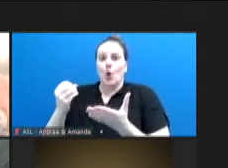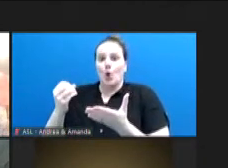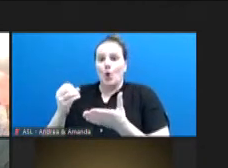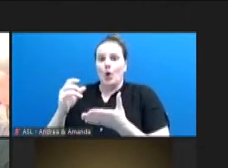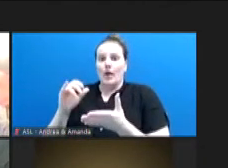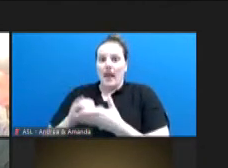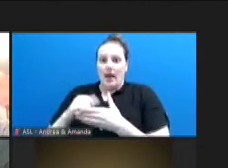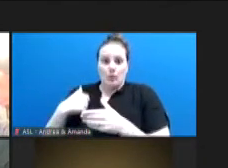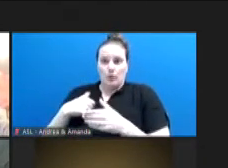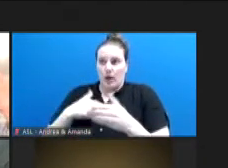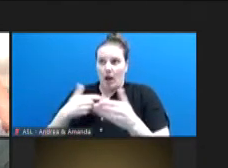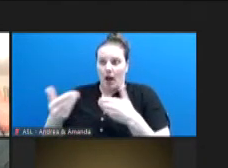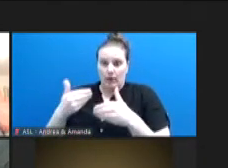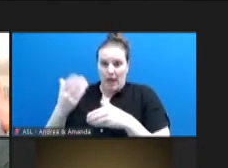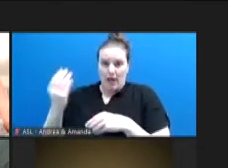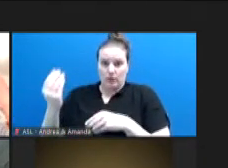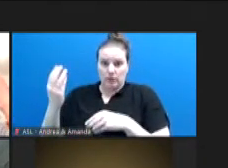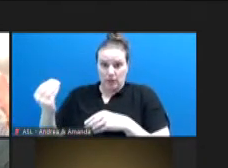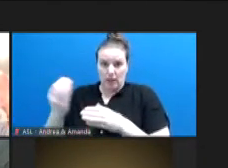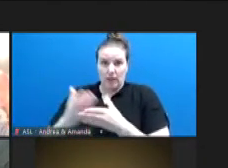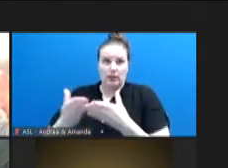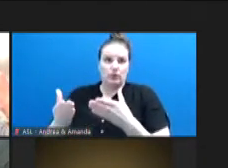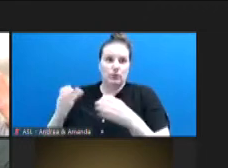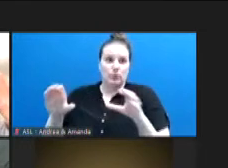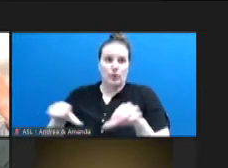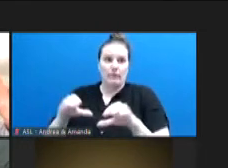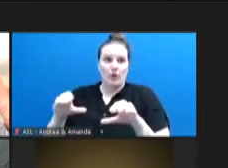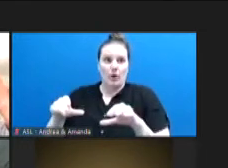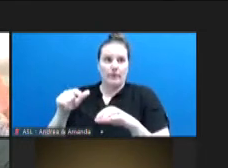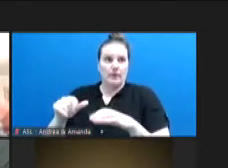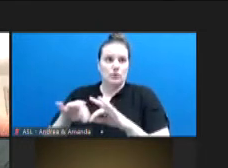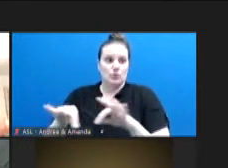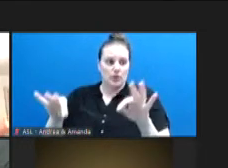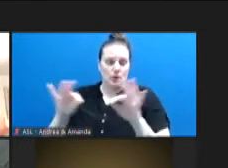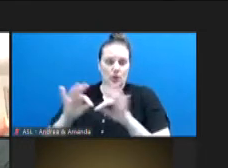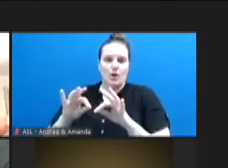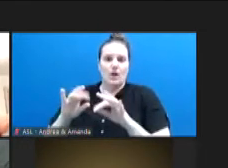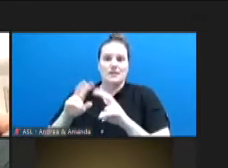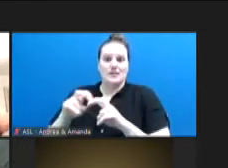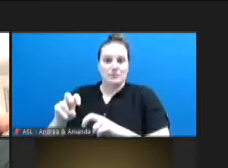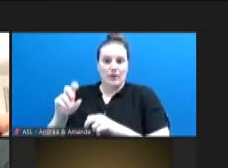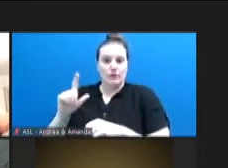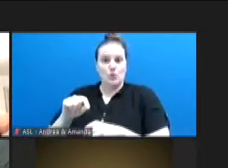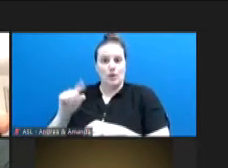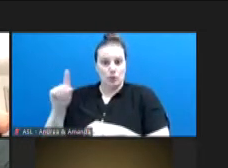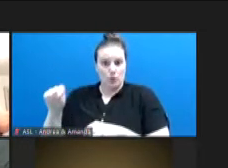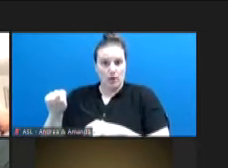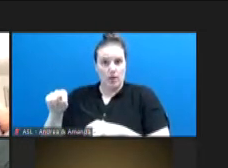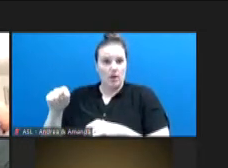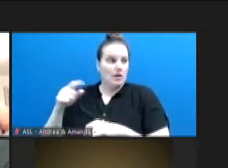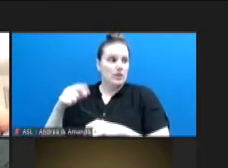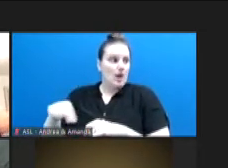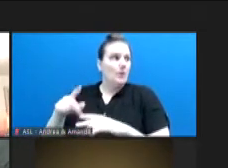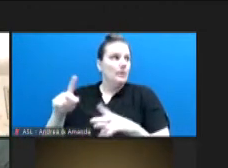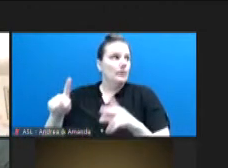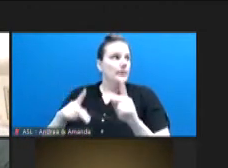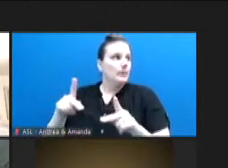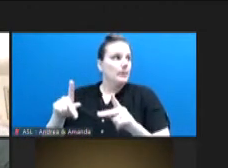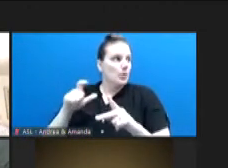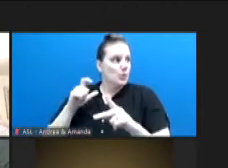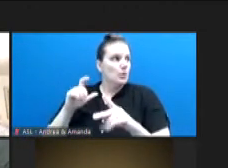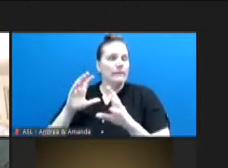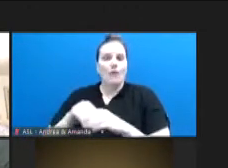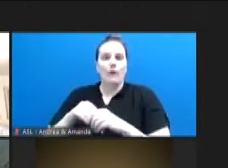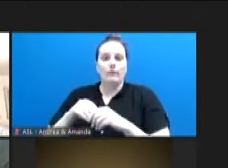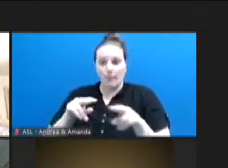We are hiring an outside entity to perform this critical assessment of 2020. And they will be people who have done